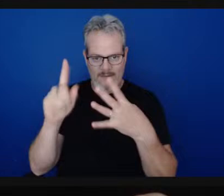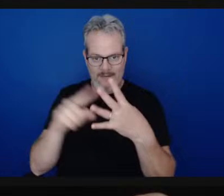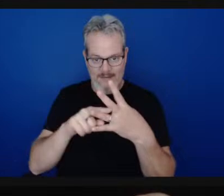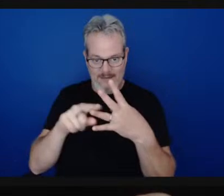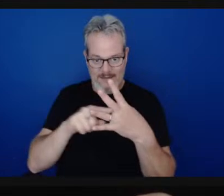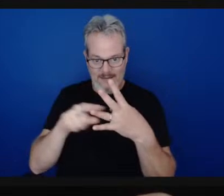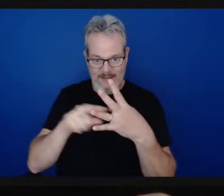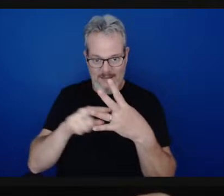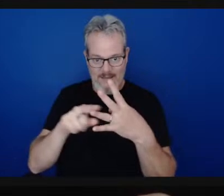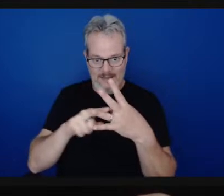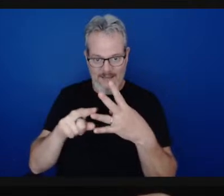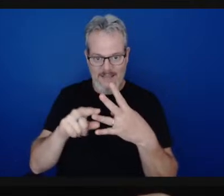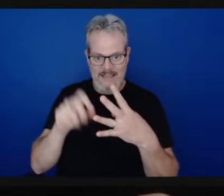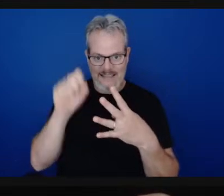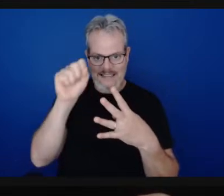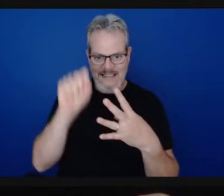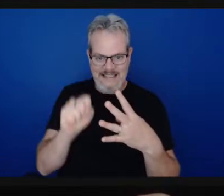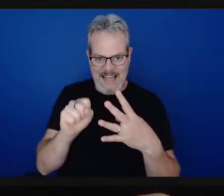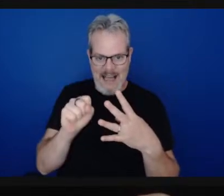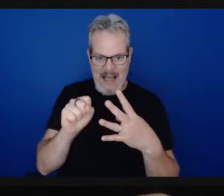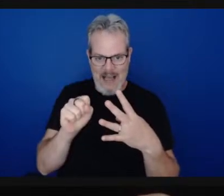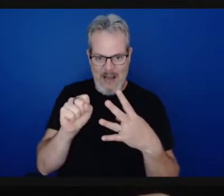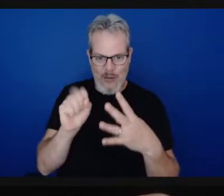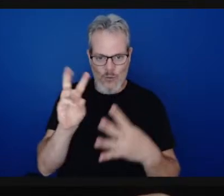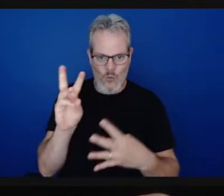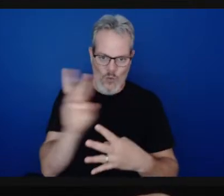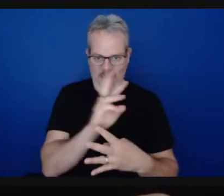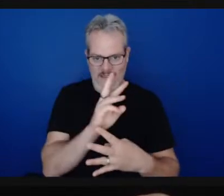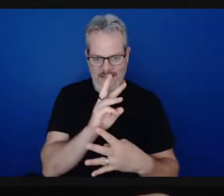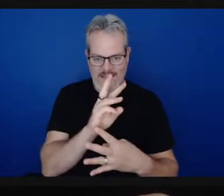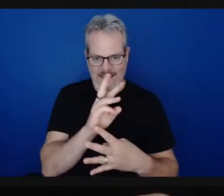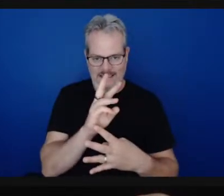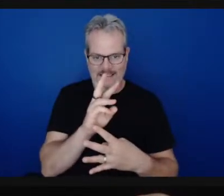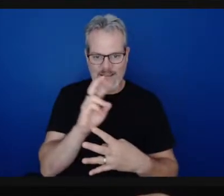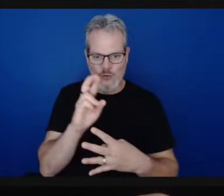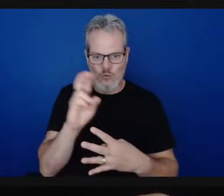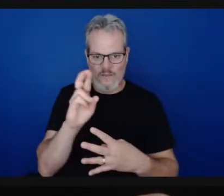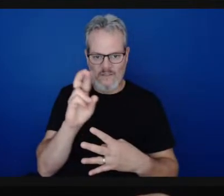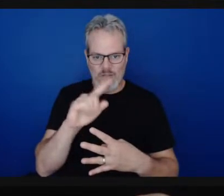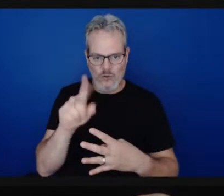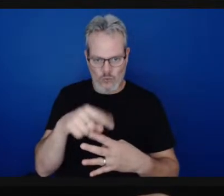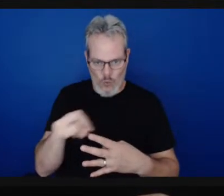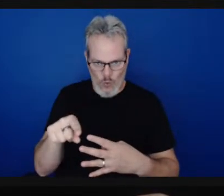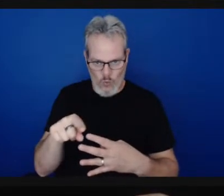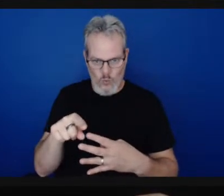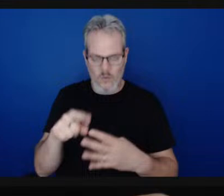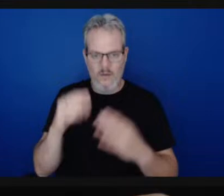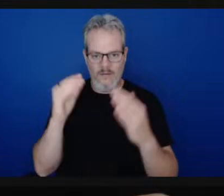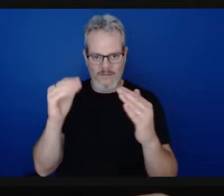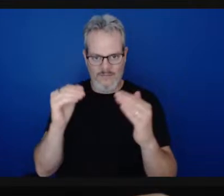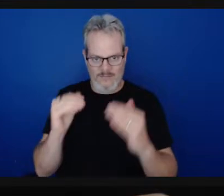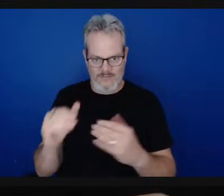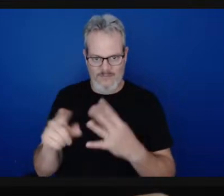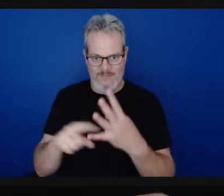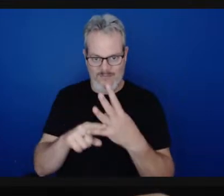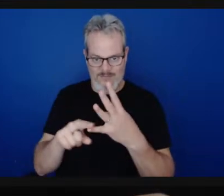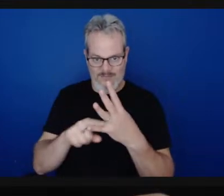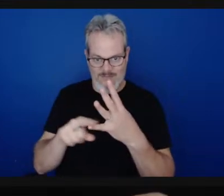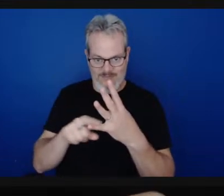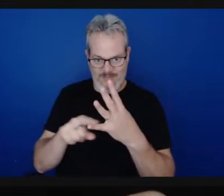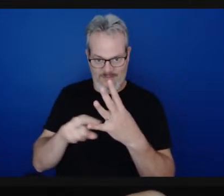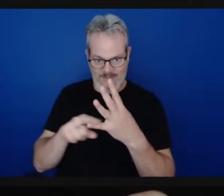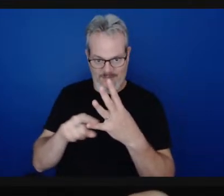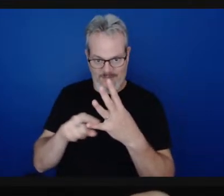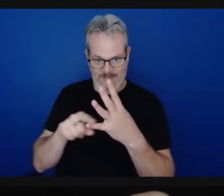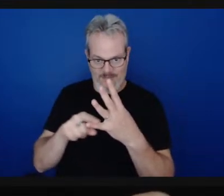Kilauea's southwest rift zone and a Great Crack. Historical eruptions out there. Probably some overlap on some of what we've talked about